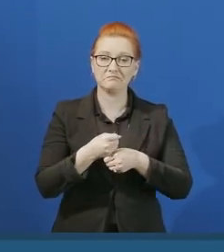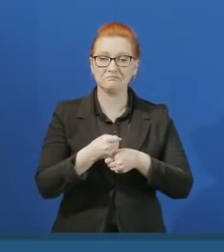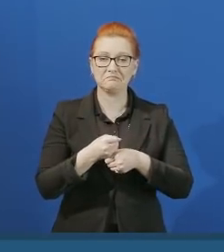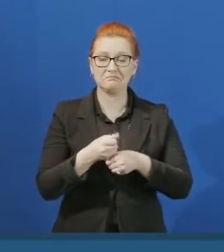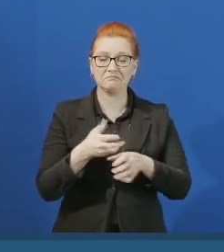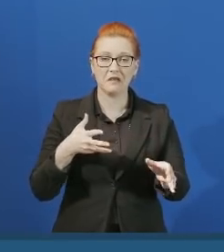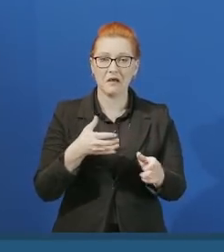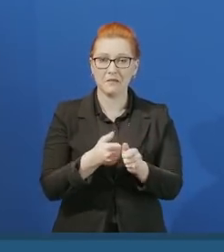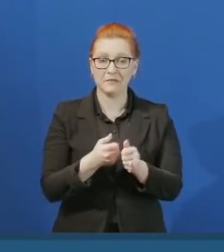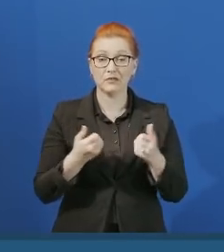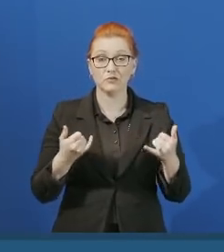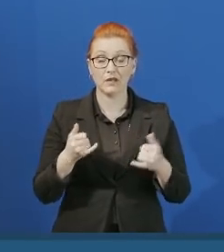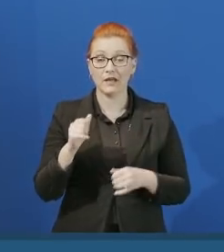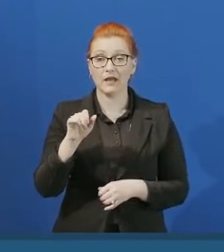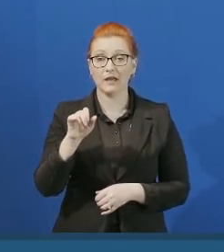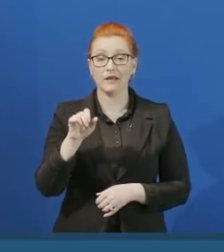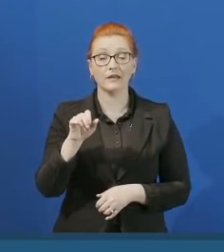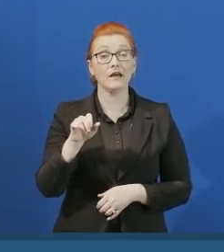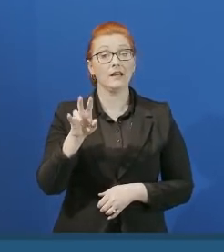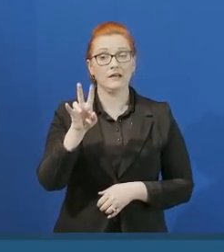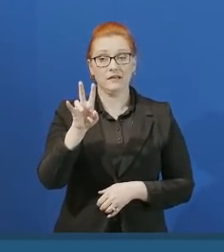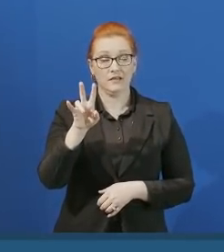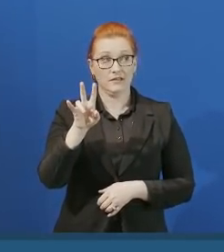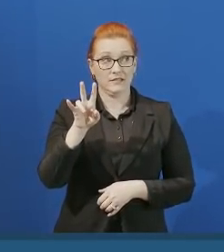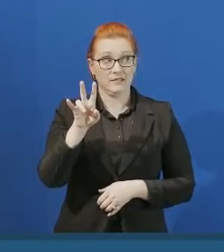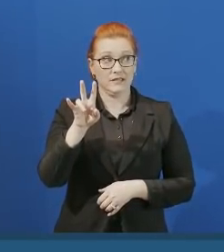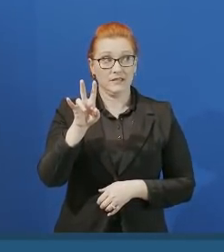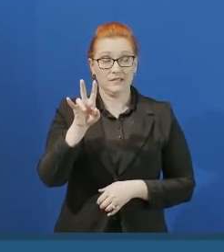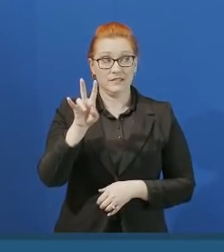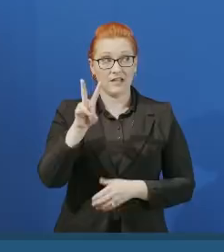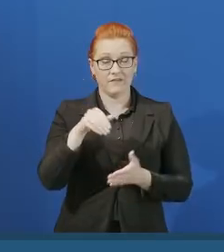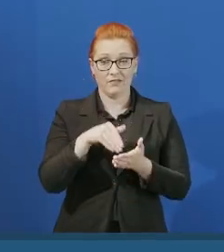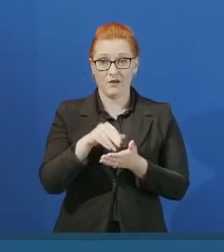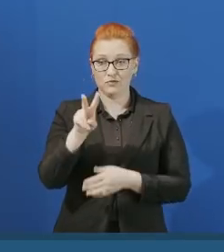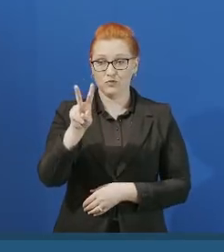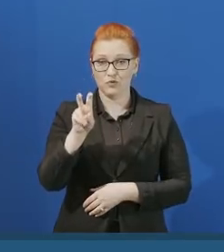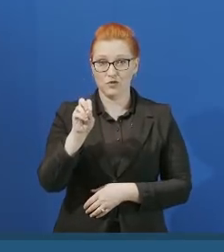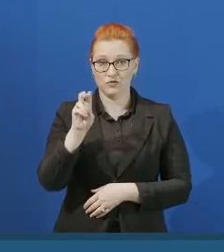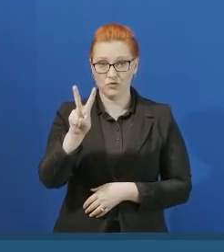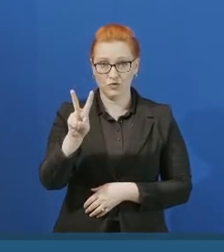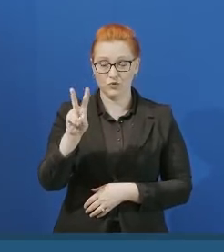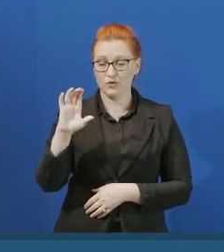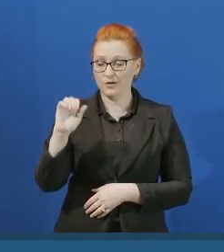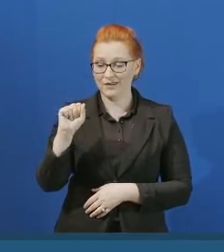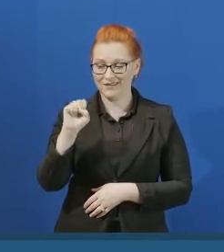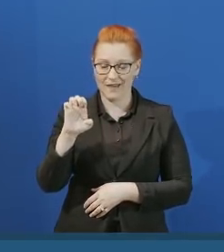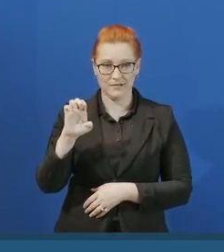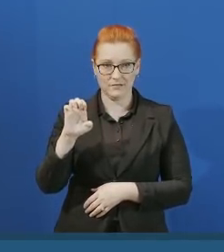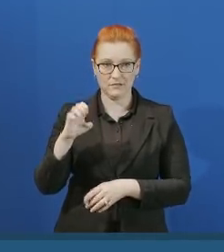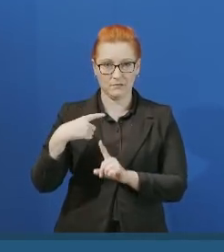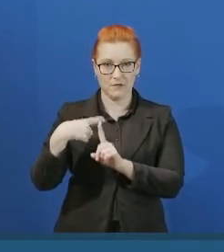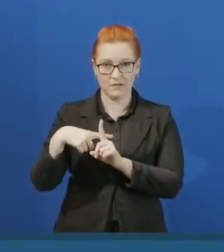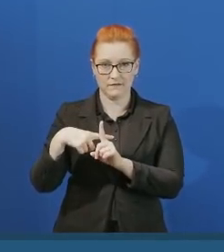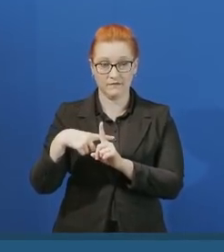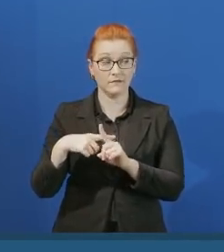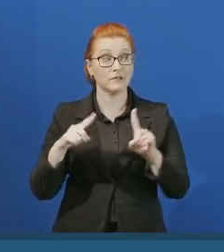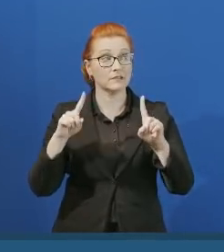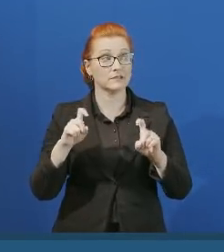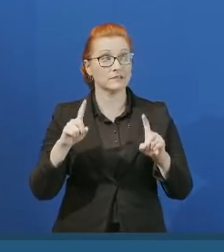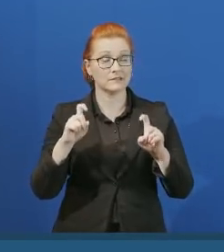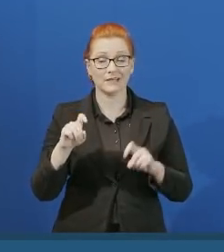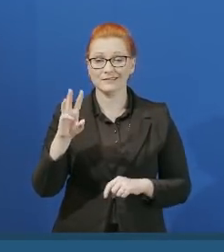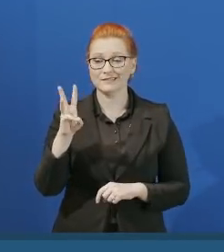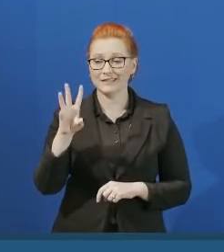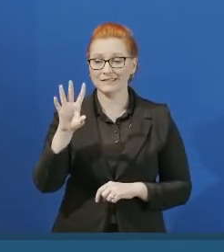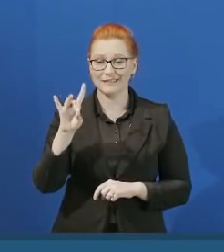at 7,202 cases. We've had over 68,000 tests performed in Arizona, and we're hoping that that